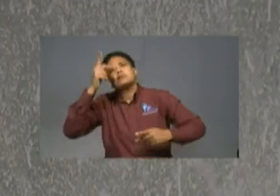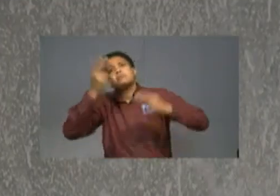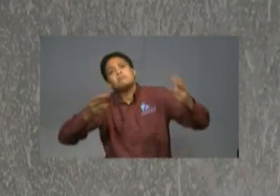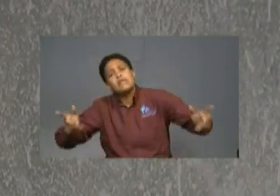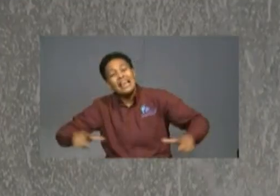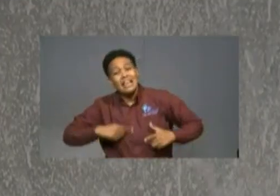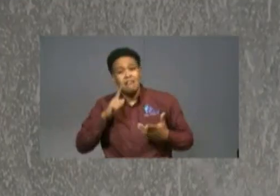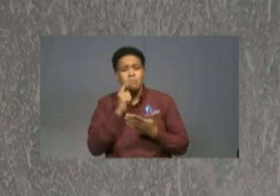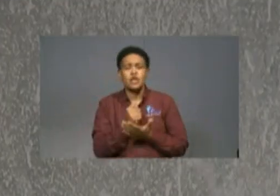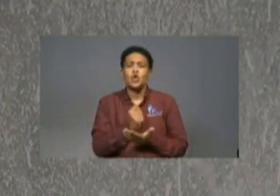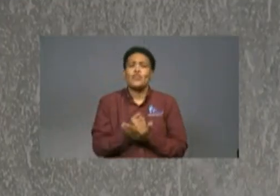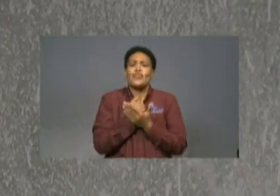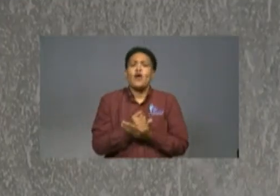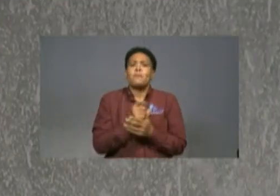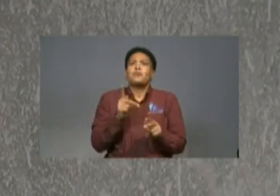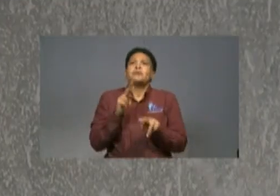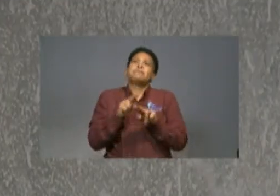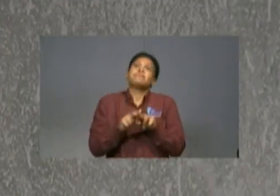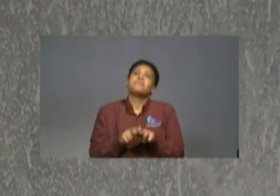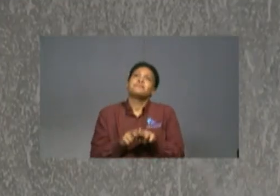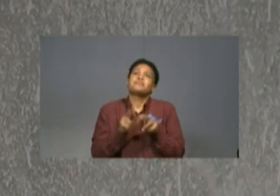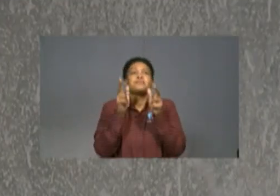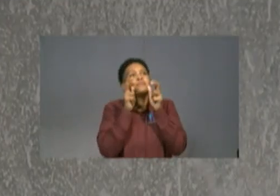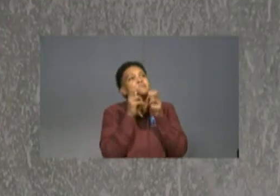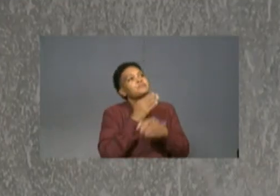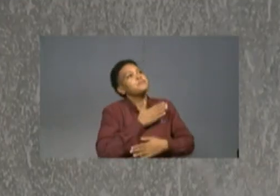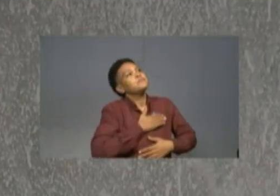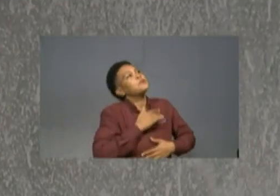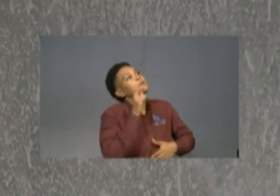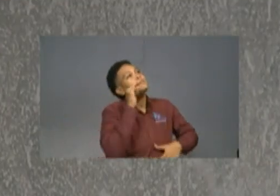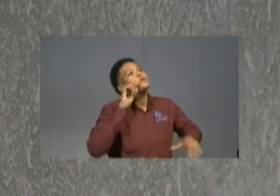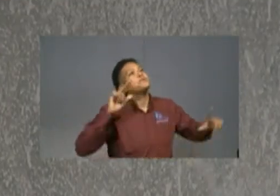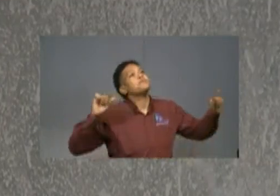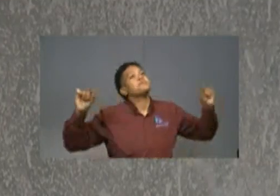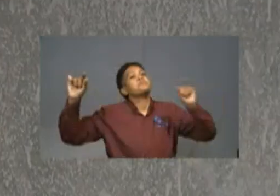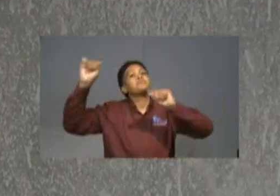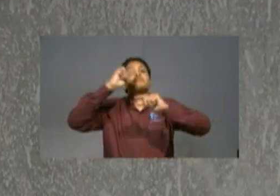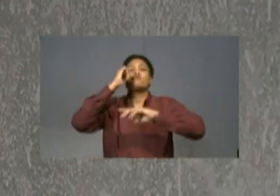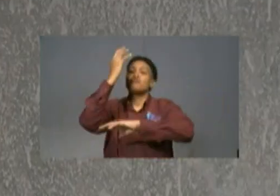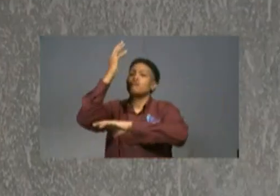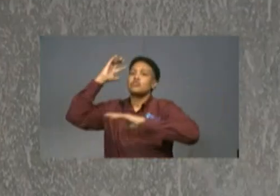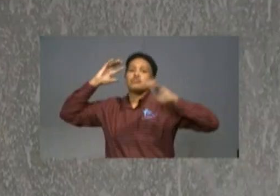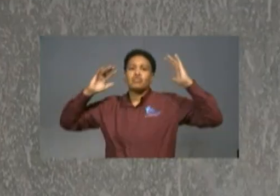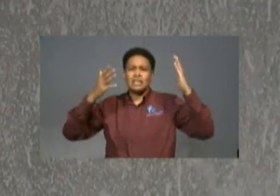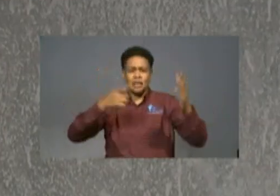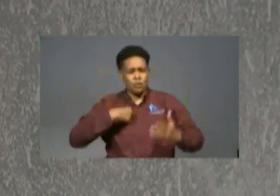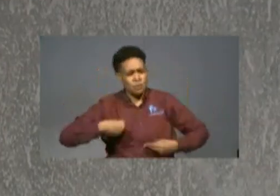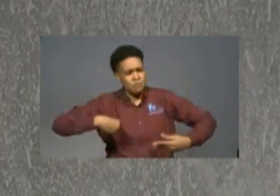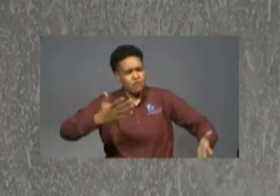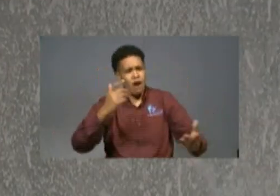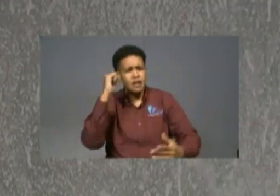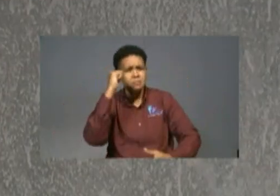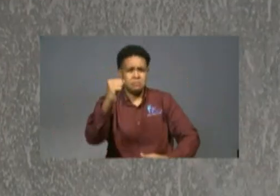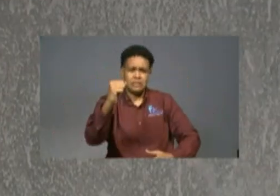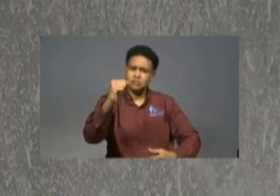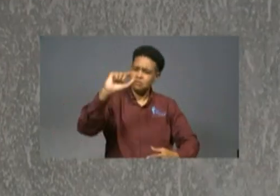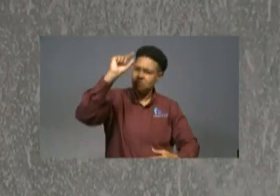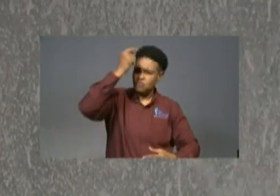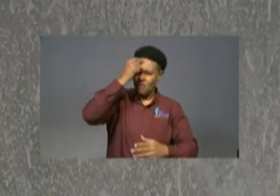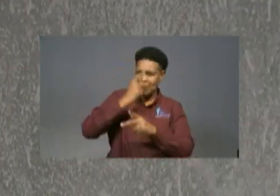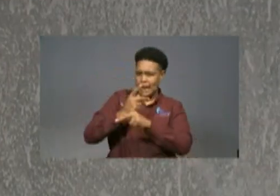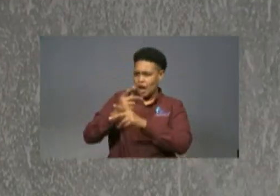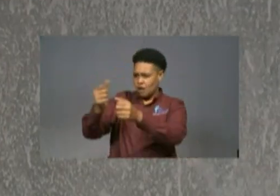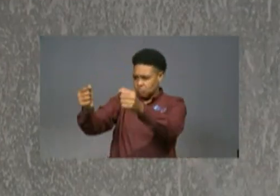for now enhanced rehabilitation. We've provided better state care. We've ensured that our